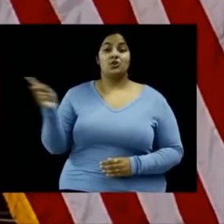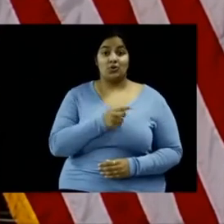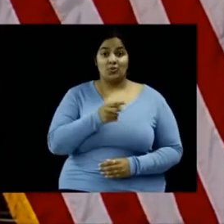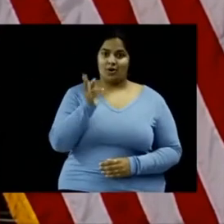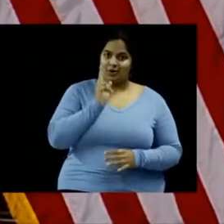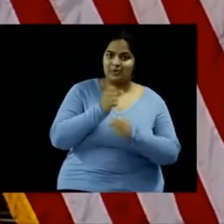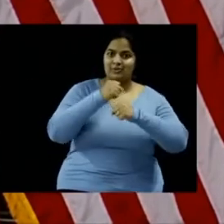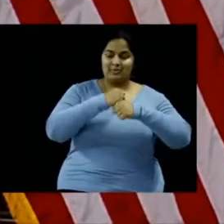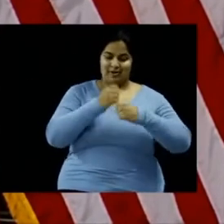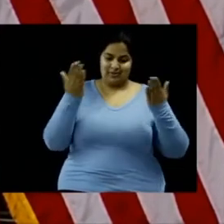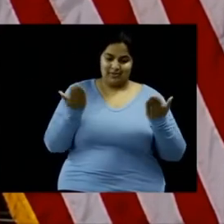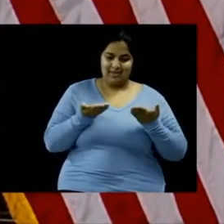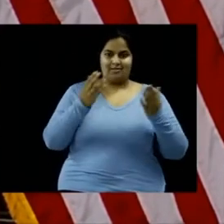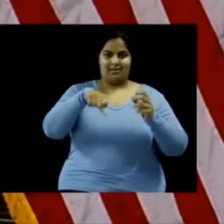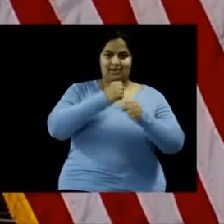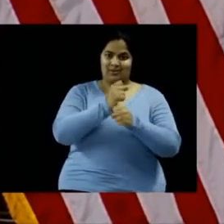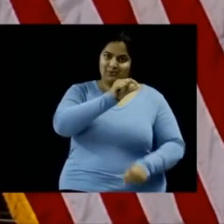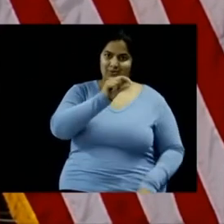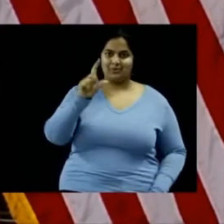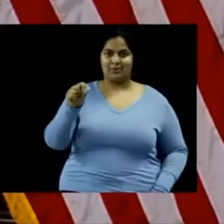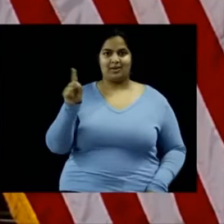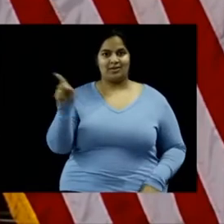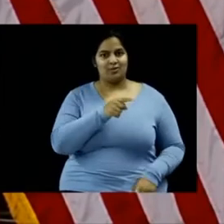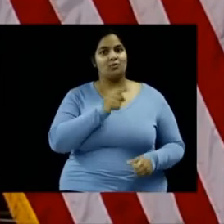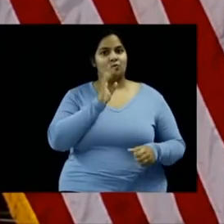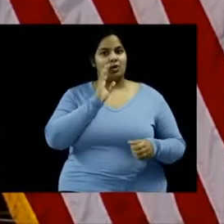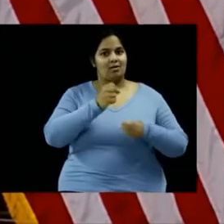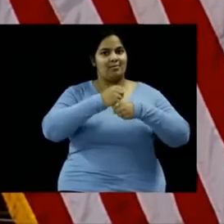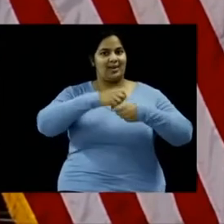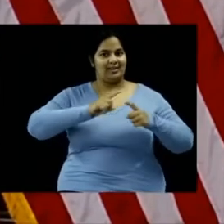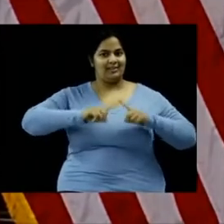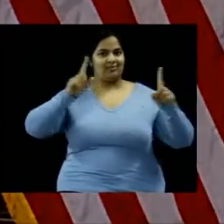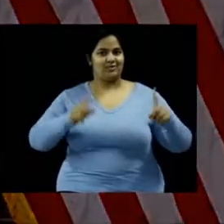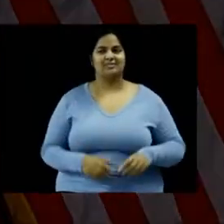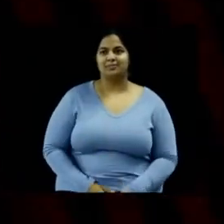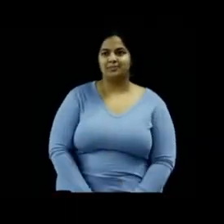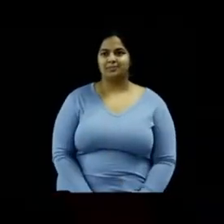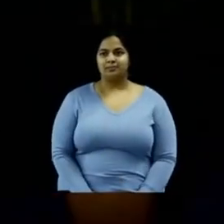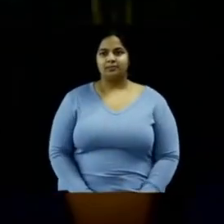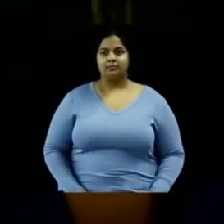history makers in 2020, making a difference.